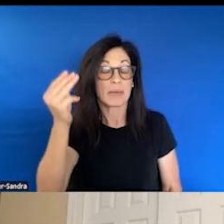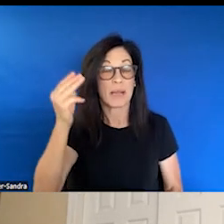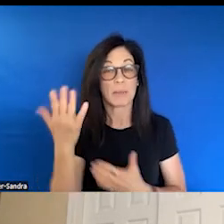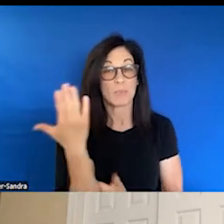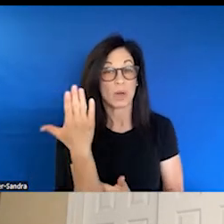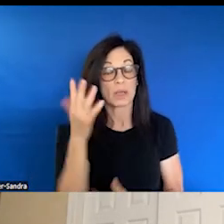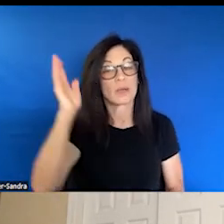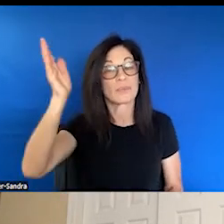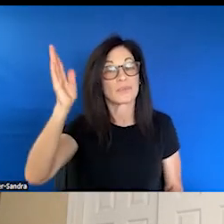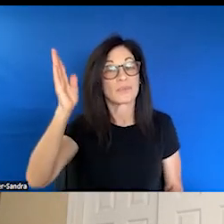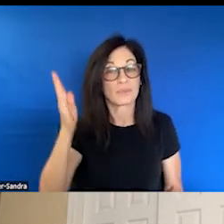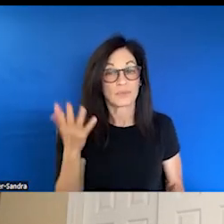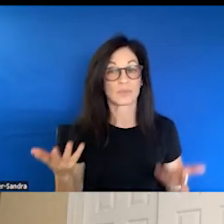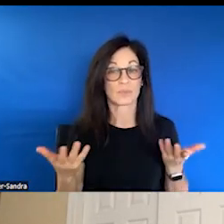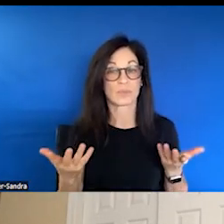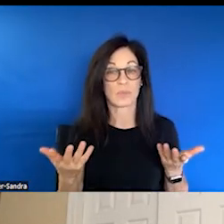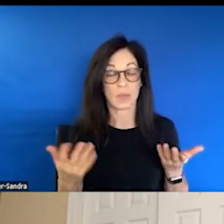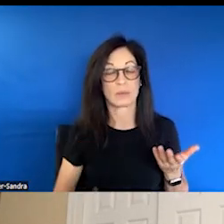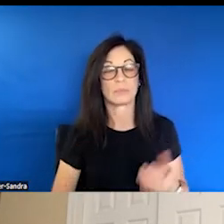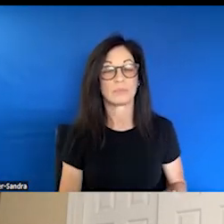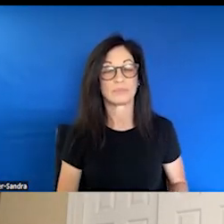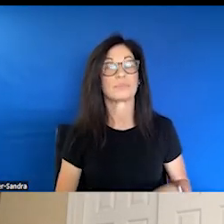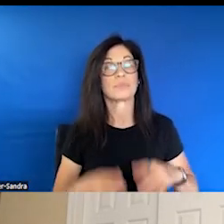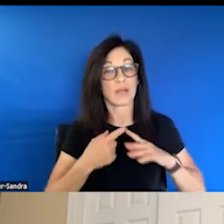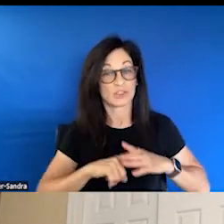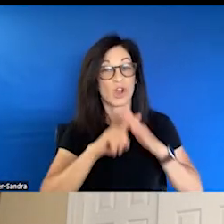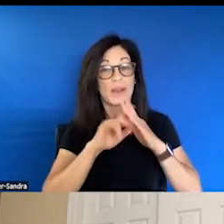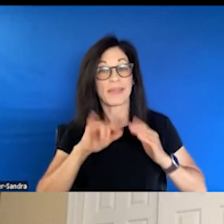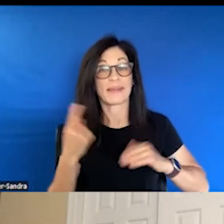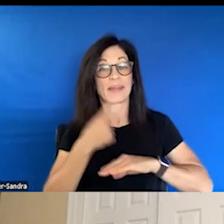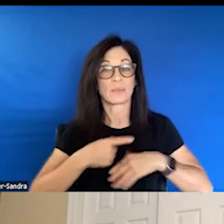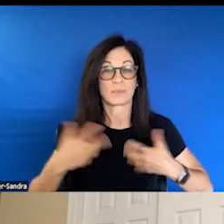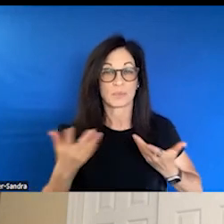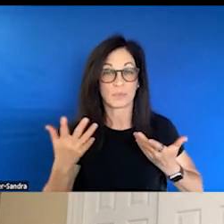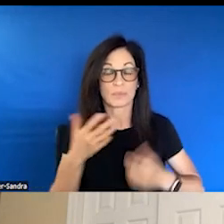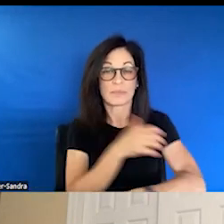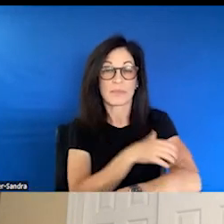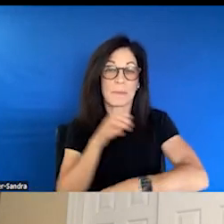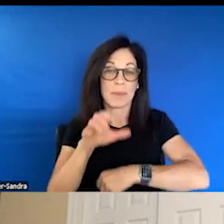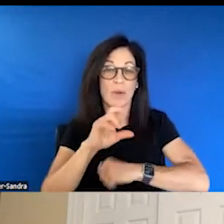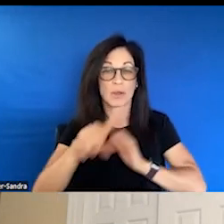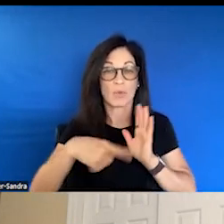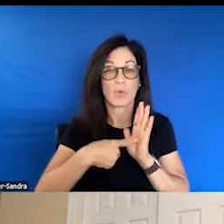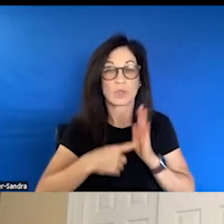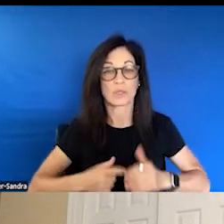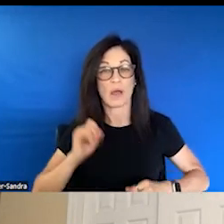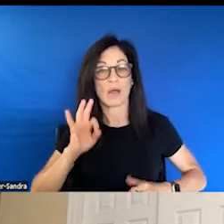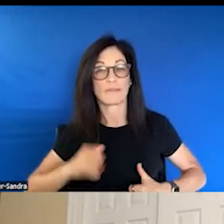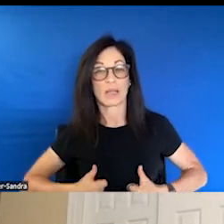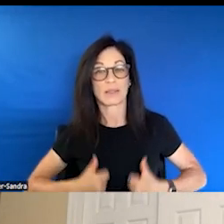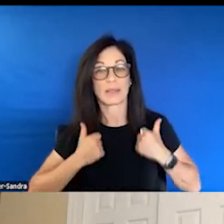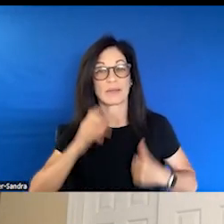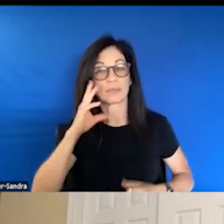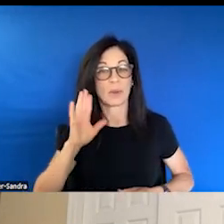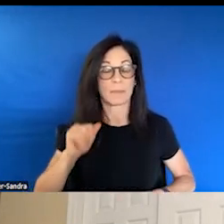was the presentation that kicked off the day was Empowering the Roles of Lived Experience by